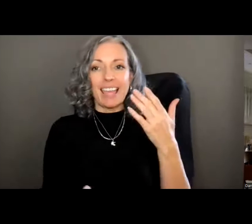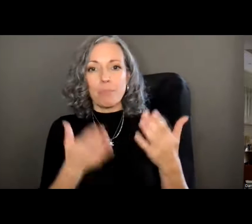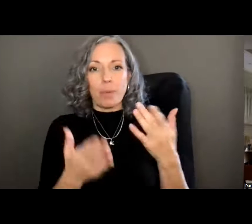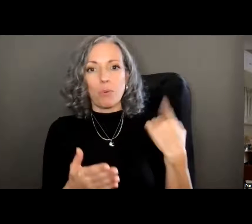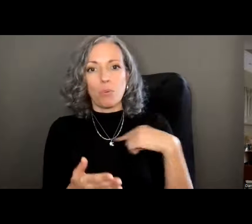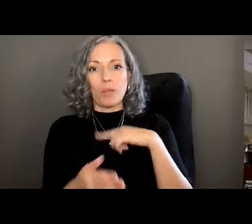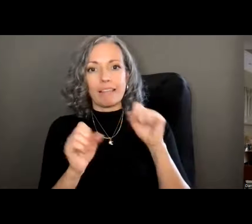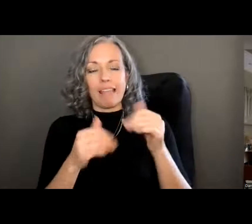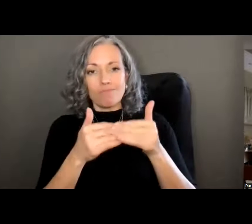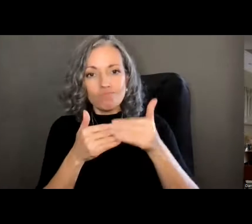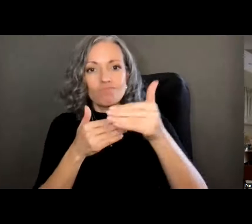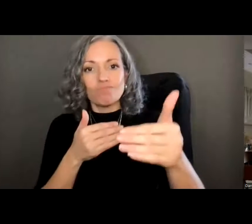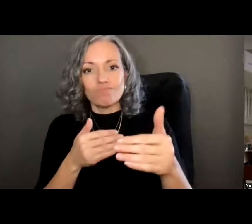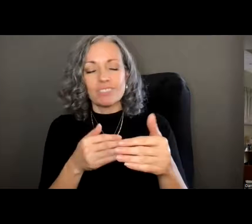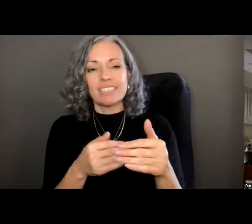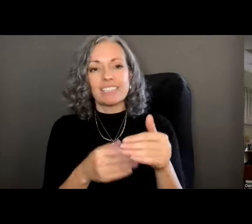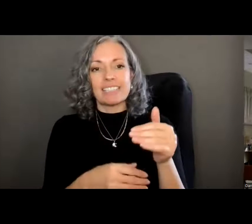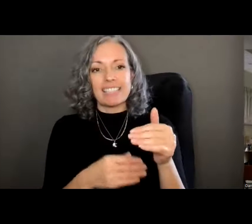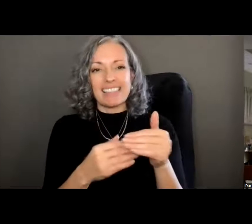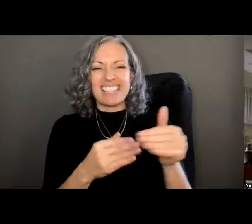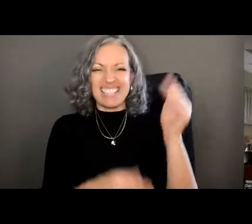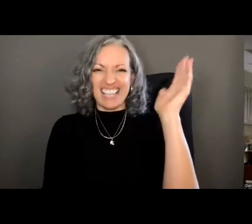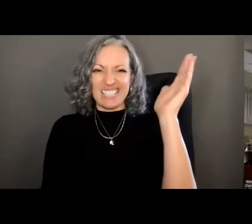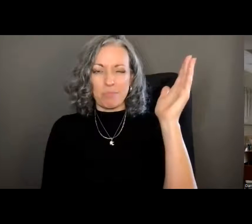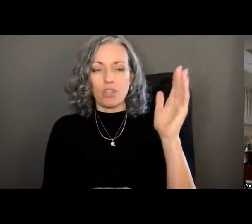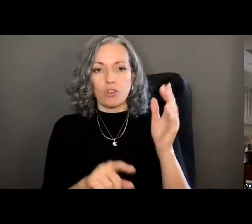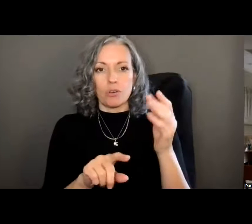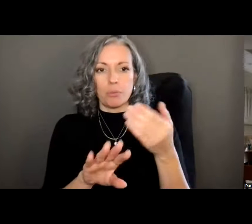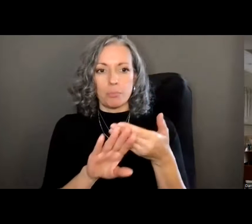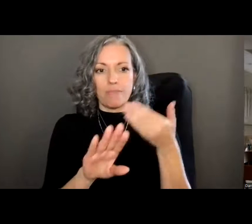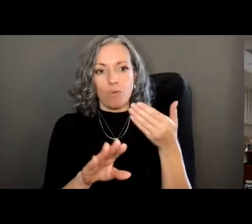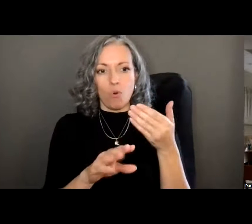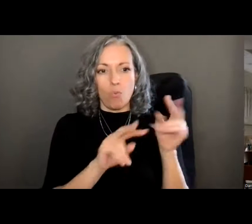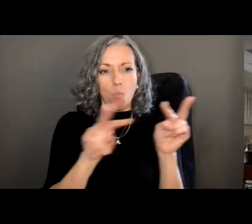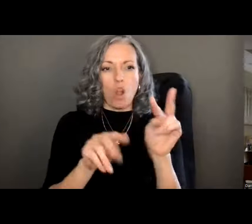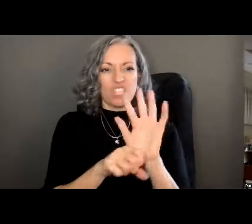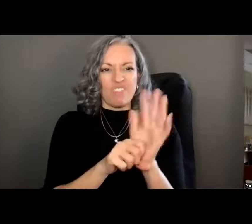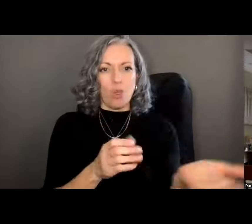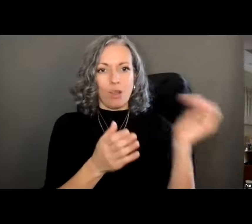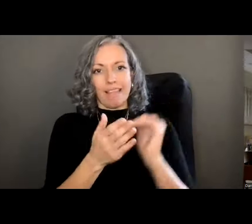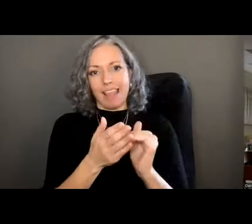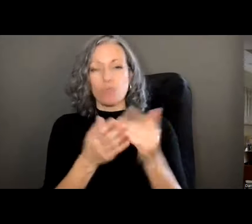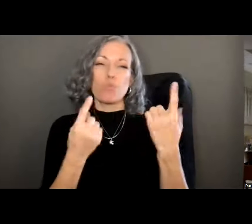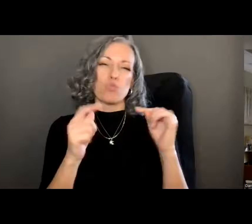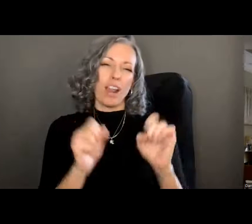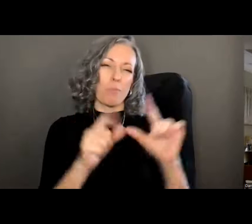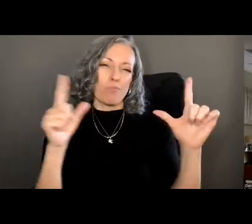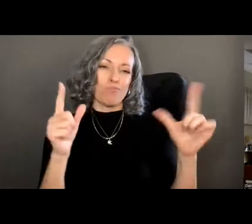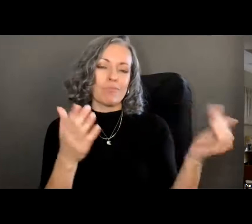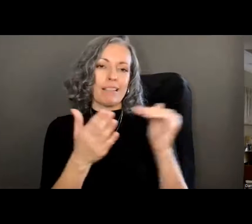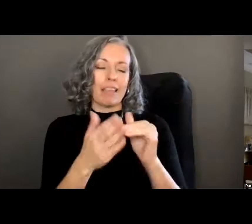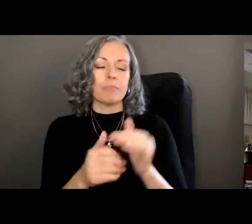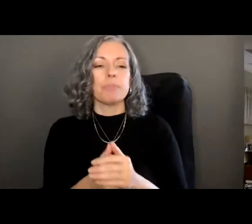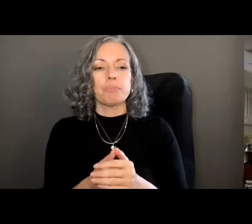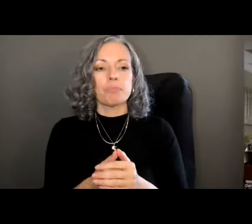can move forward to the next speaker first before we come back to the video, if we can bring it up again. So the next